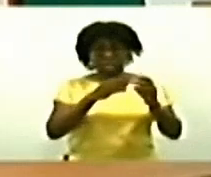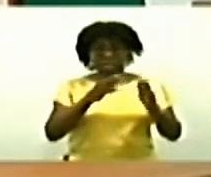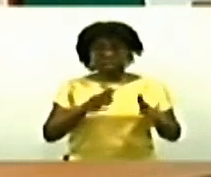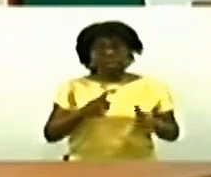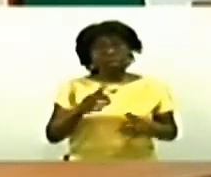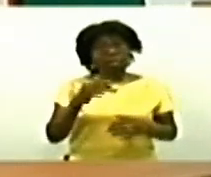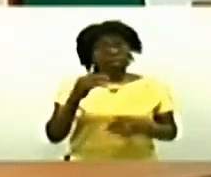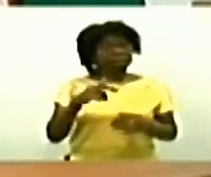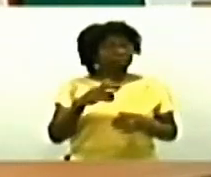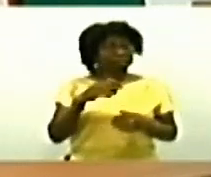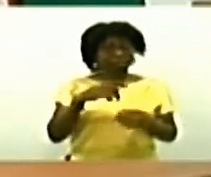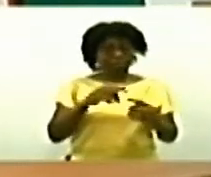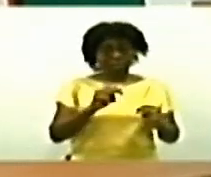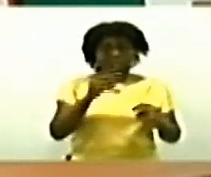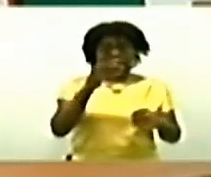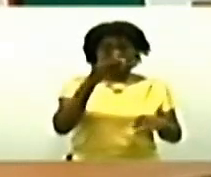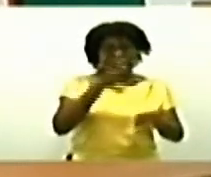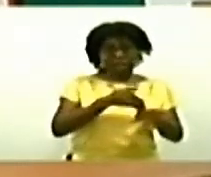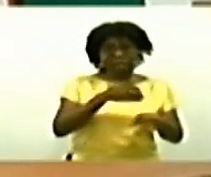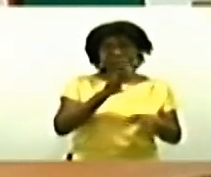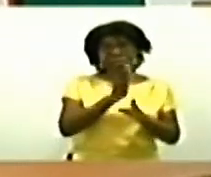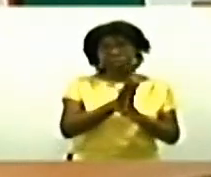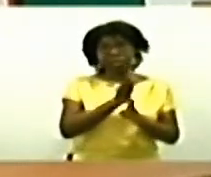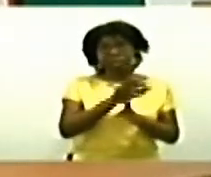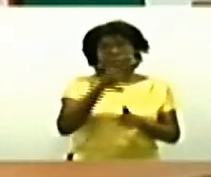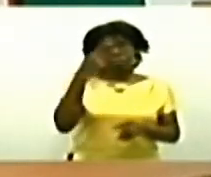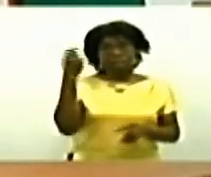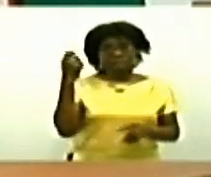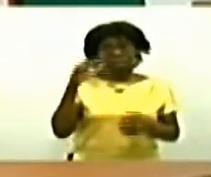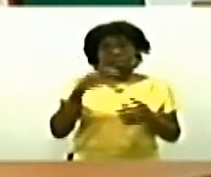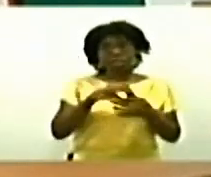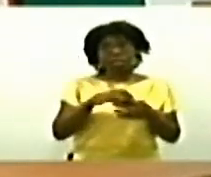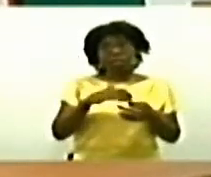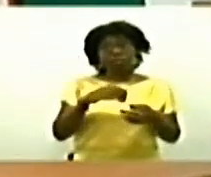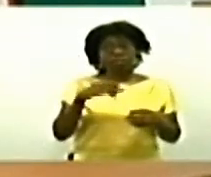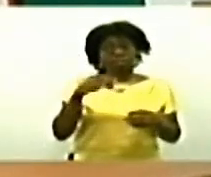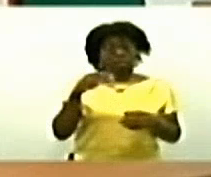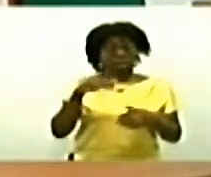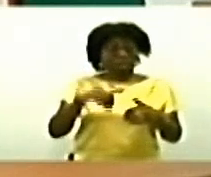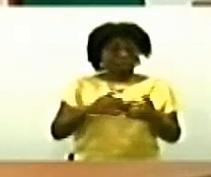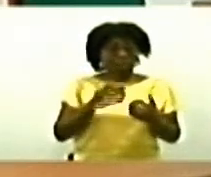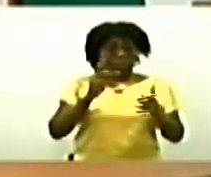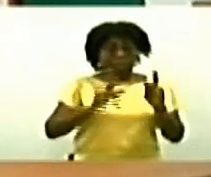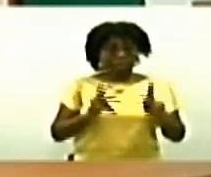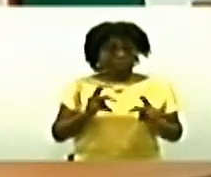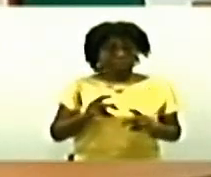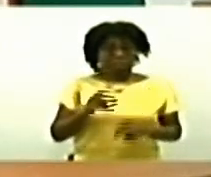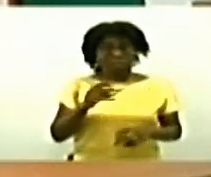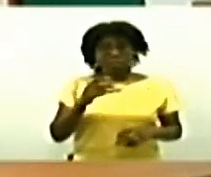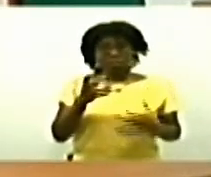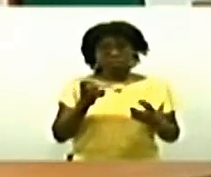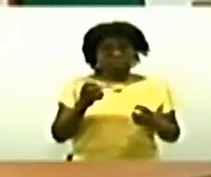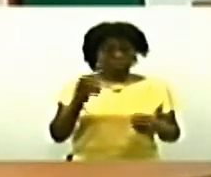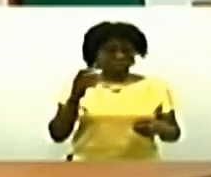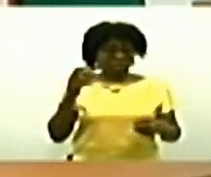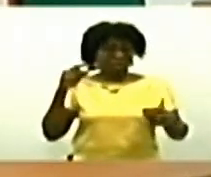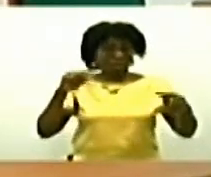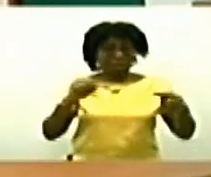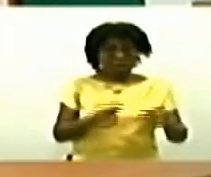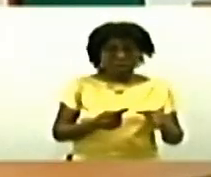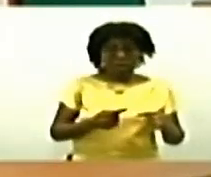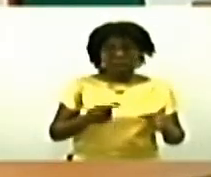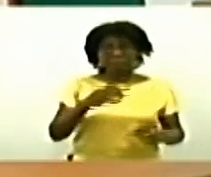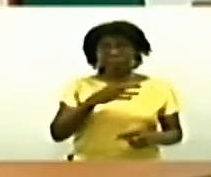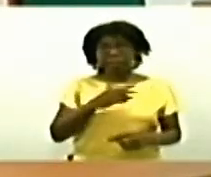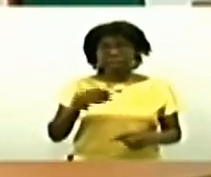that bus terminus because of the threat and physical harm. Right? There are bus operators there